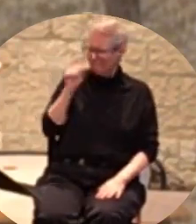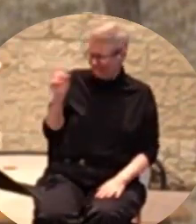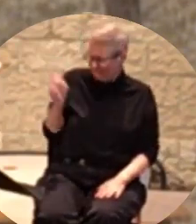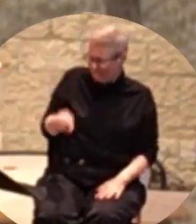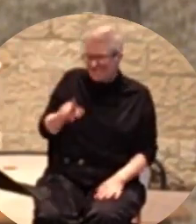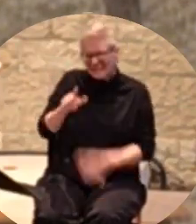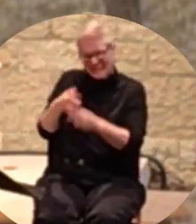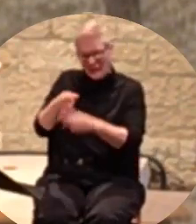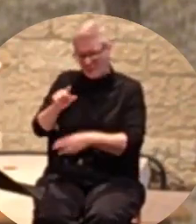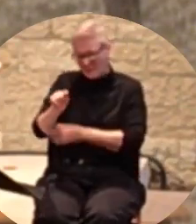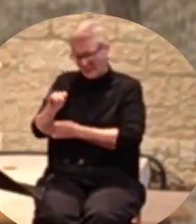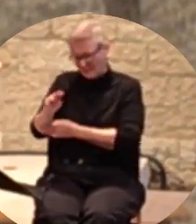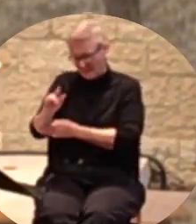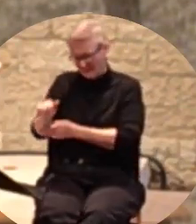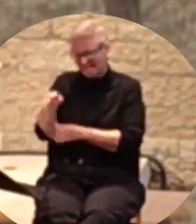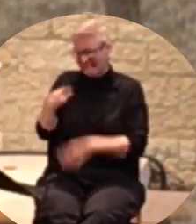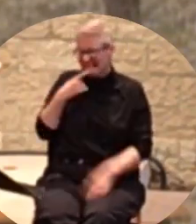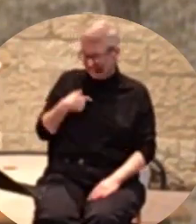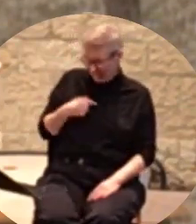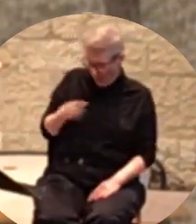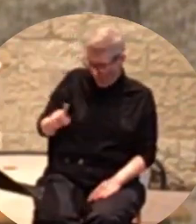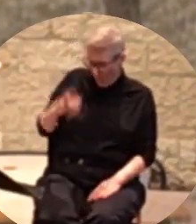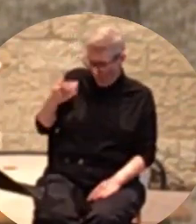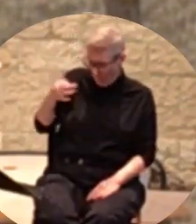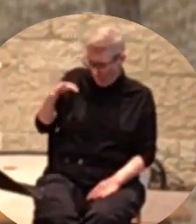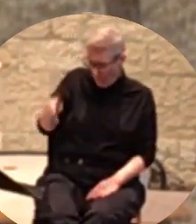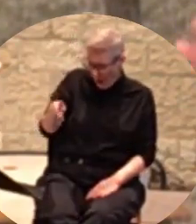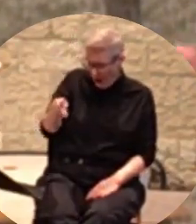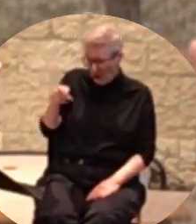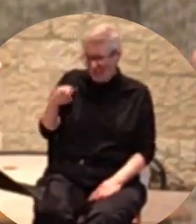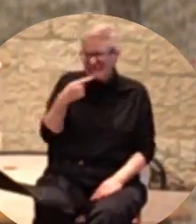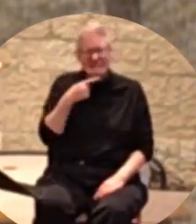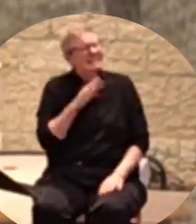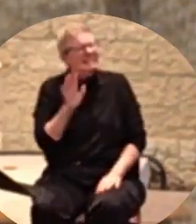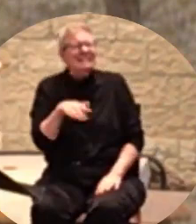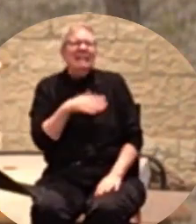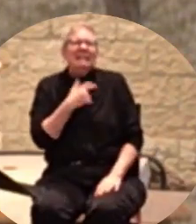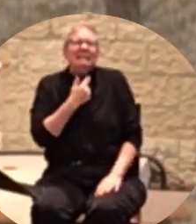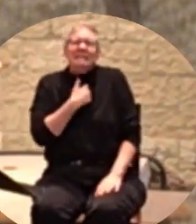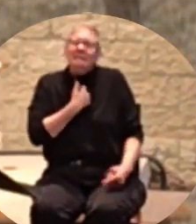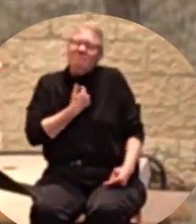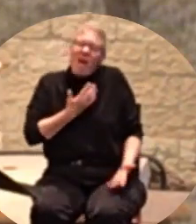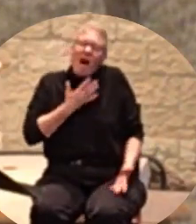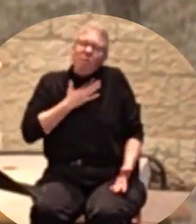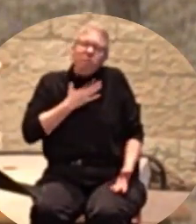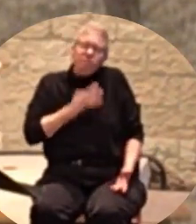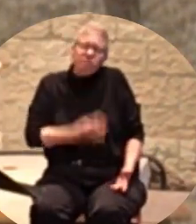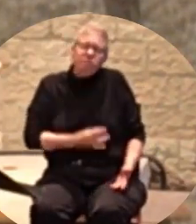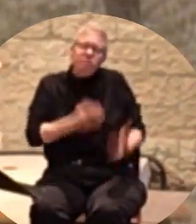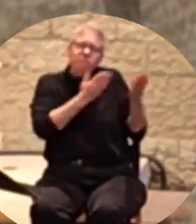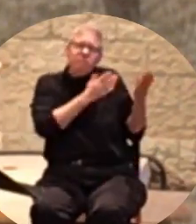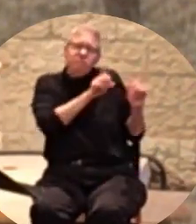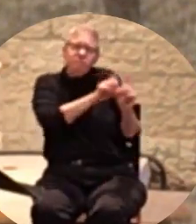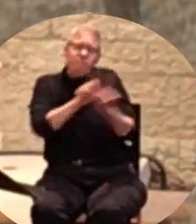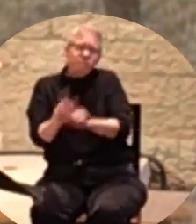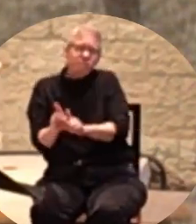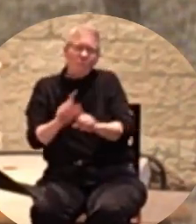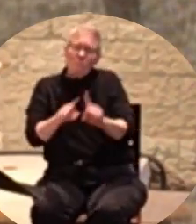And Timmy said he'd like to take him there, but he didn't have time because he was looking for